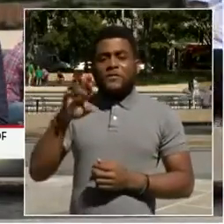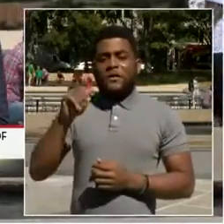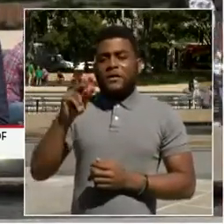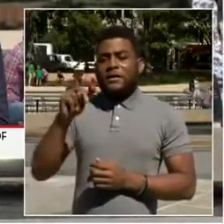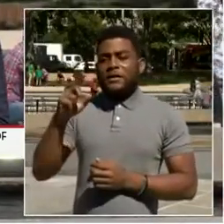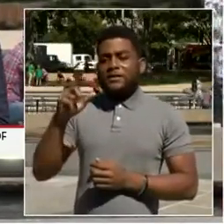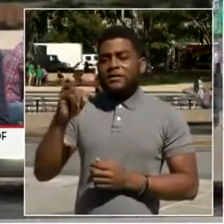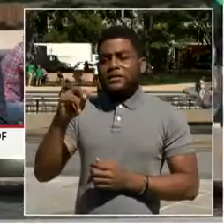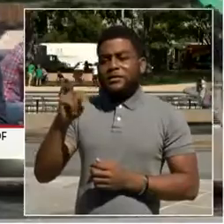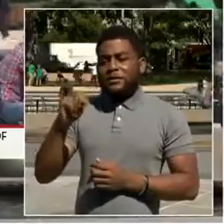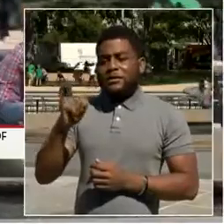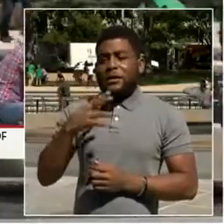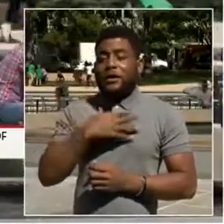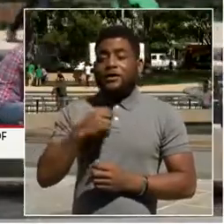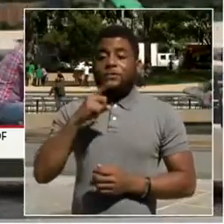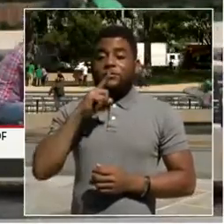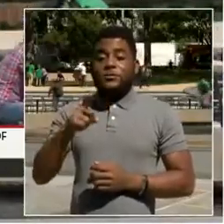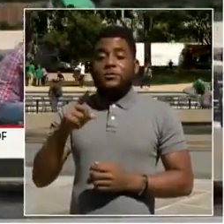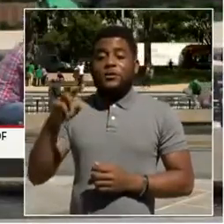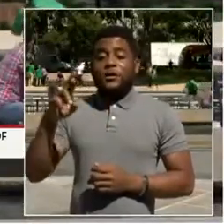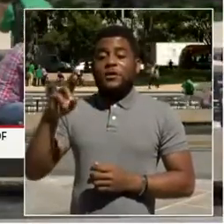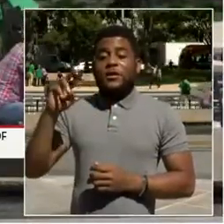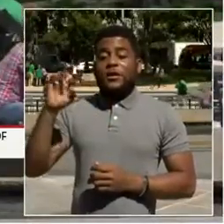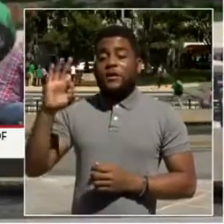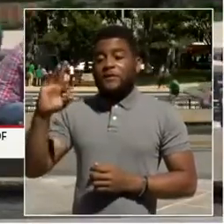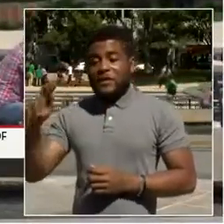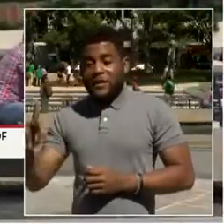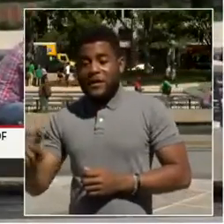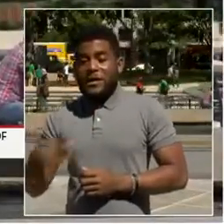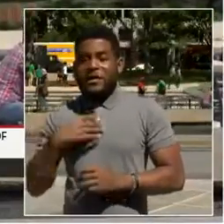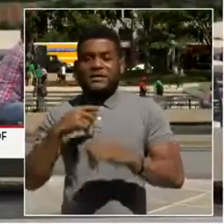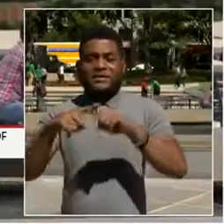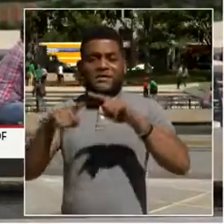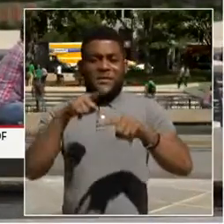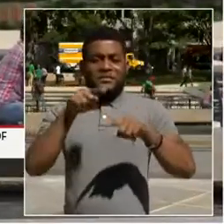RFK, as it was true at Walter Reed and true down at the wharf.